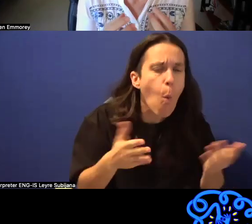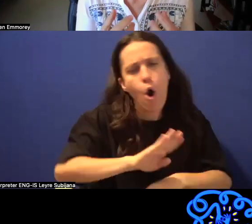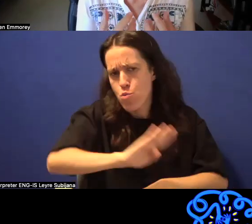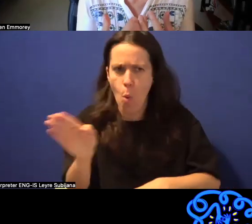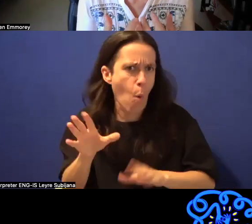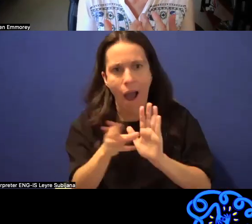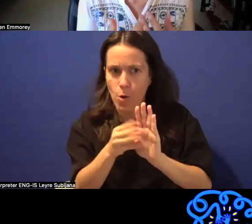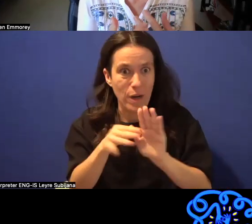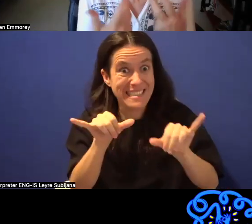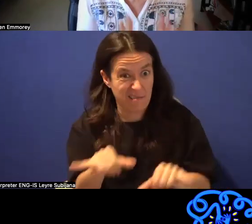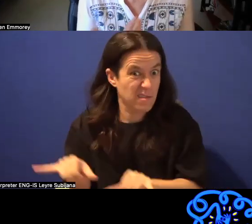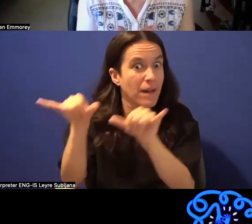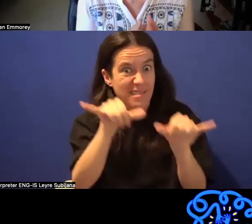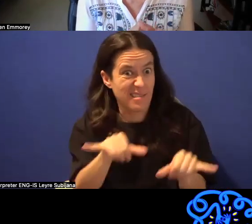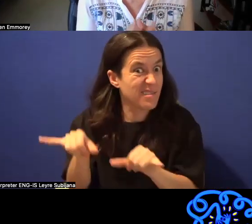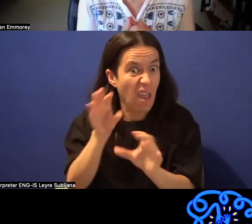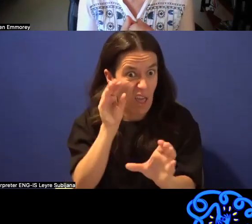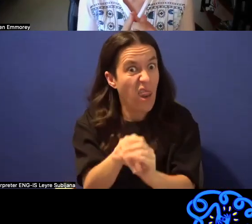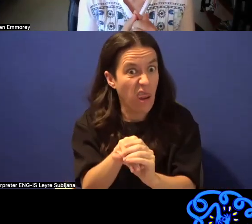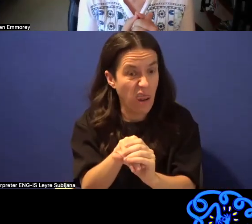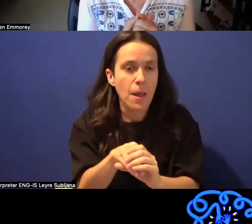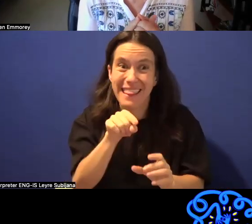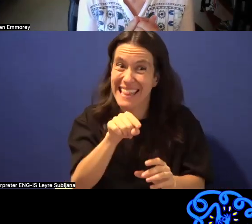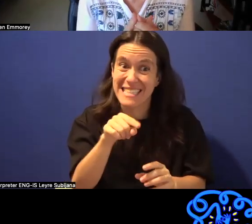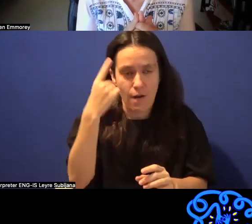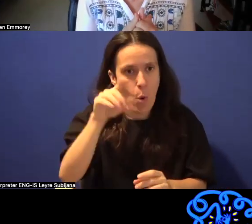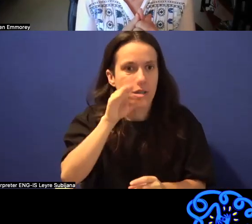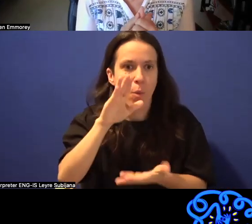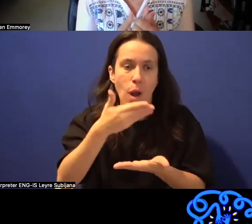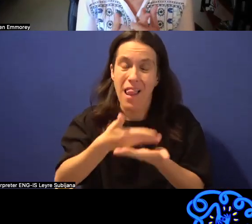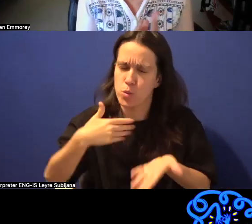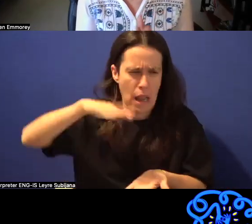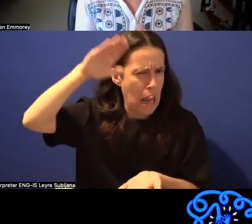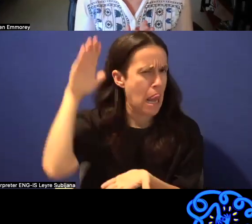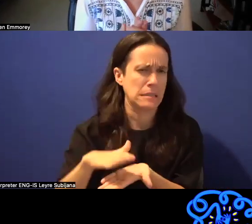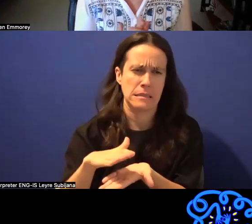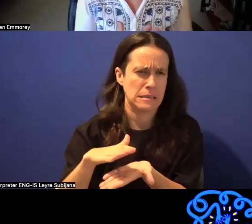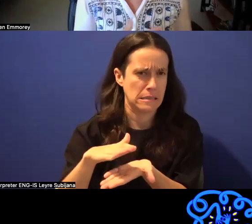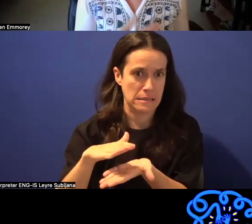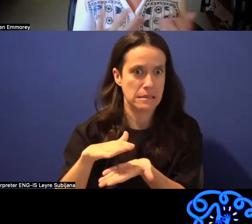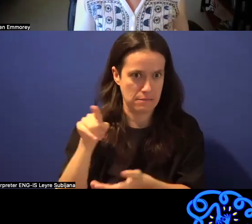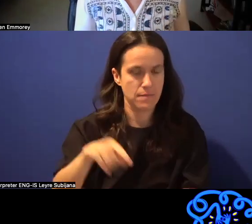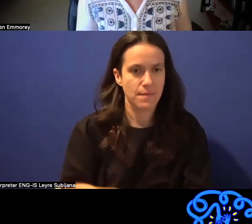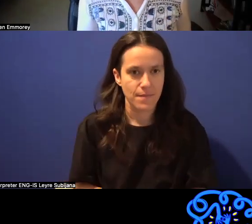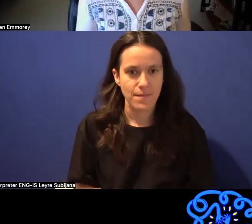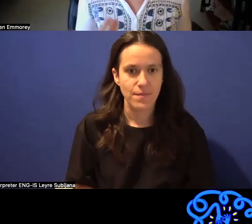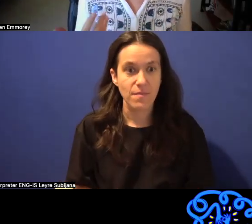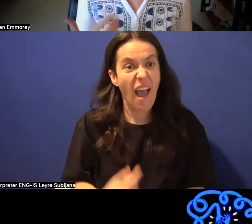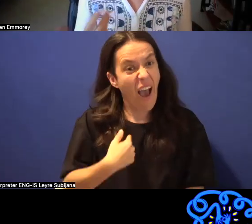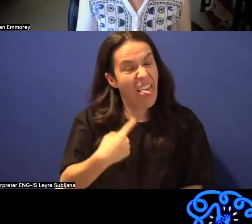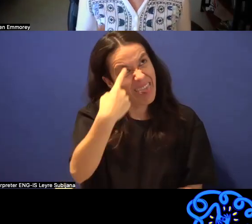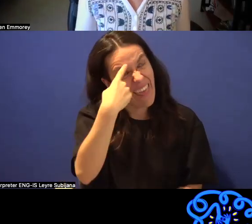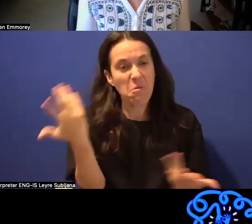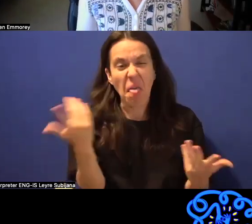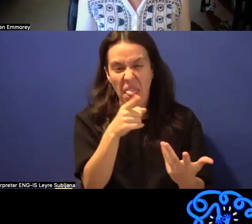be much less for spoken languages. And I think this has to do with the nature of, or